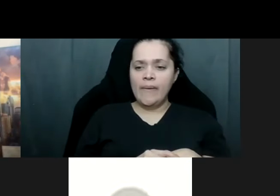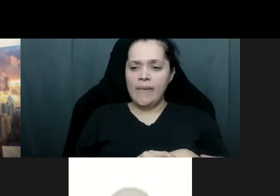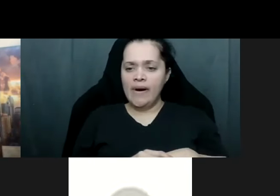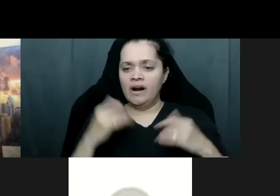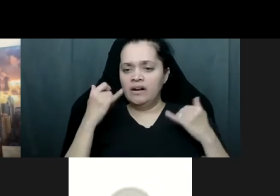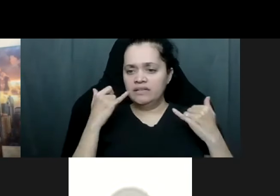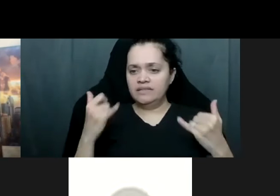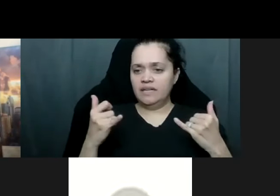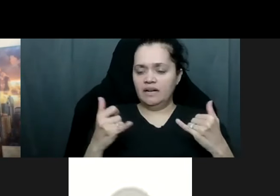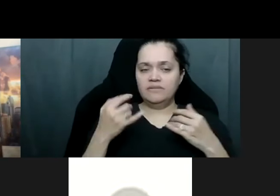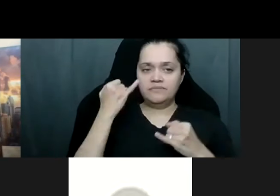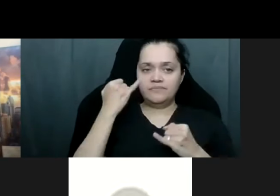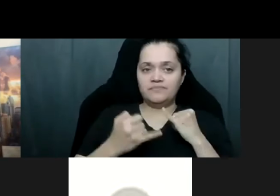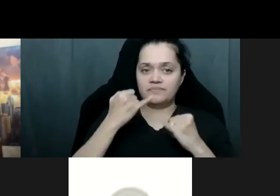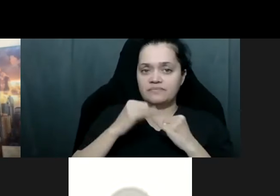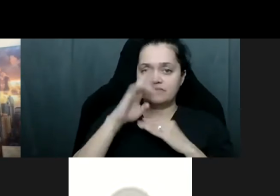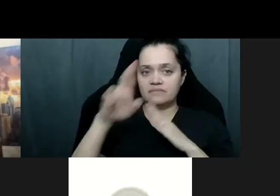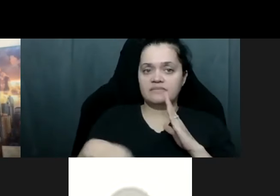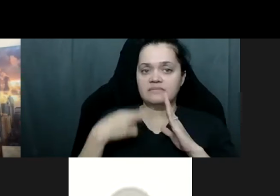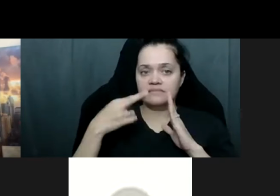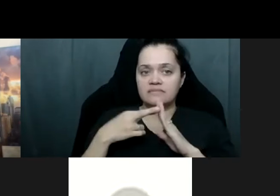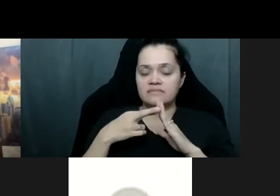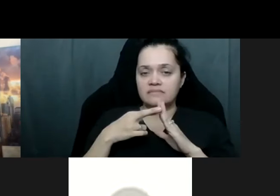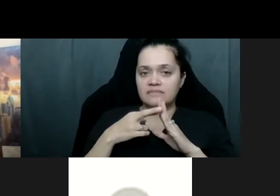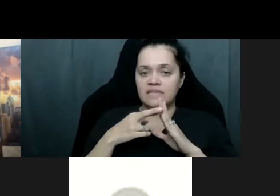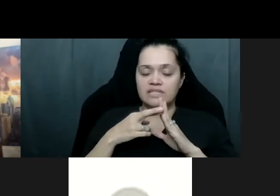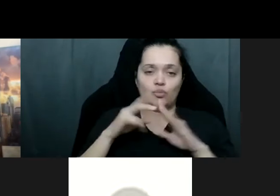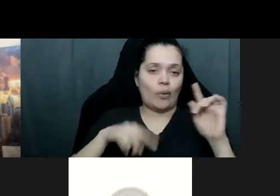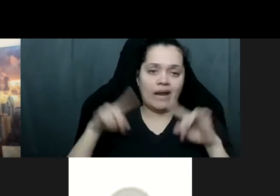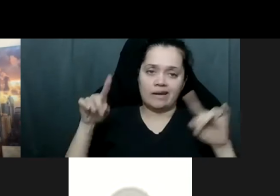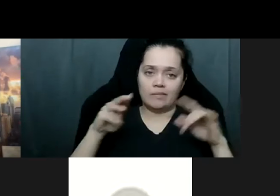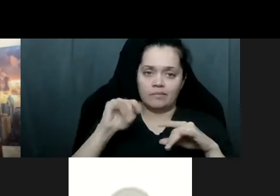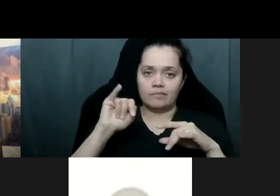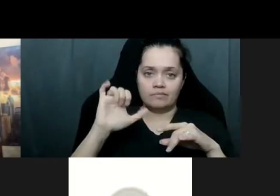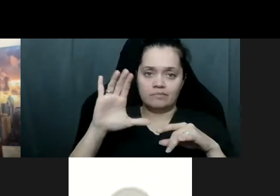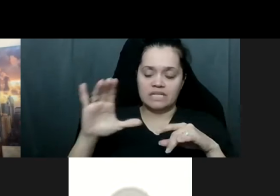Now, the final round is miscellaneous.